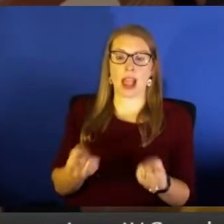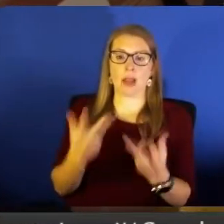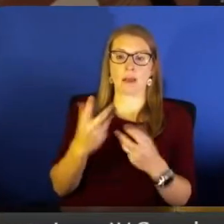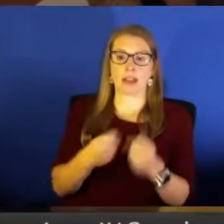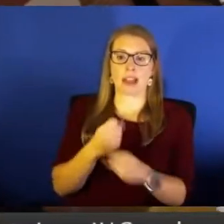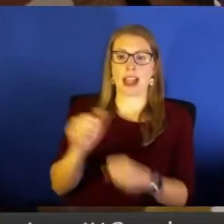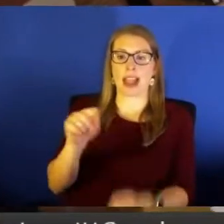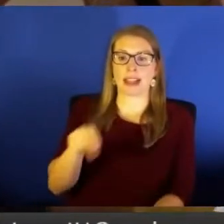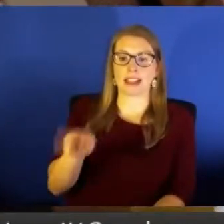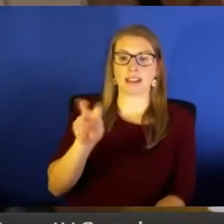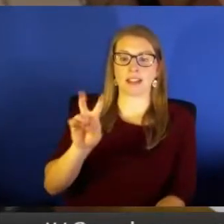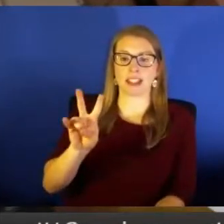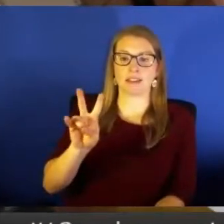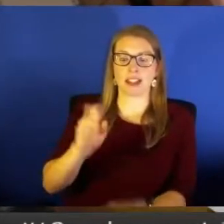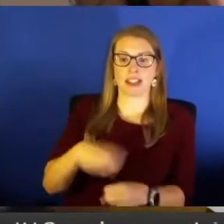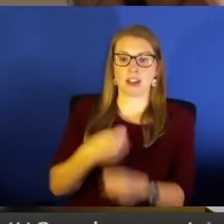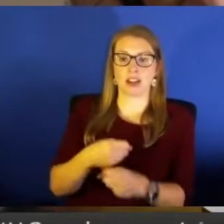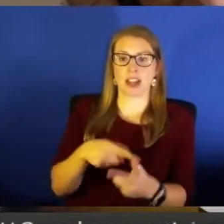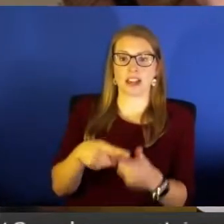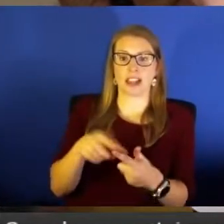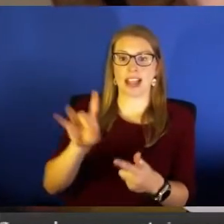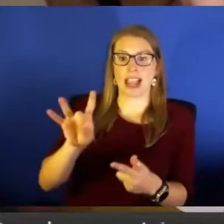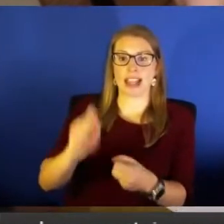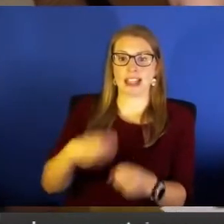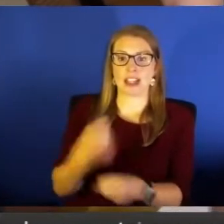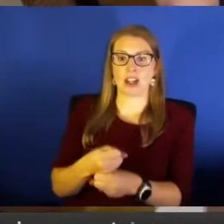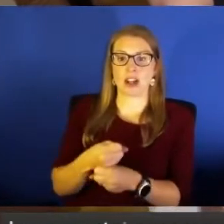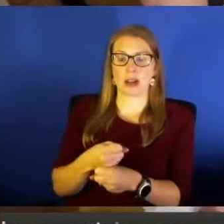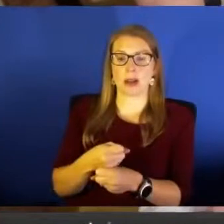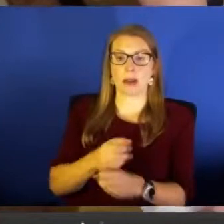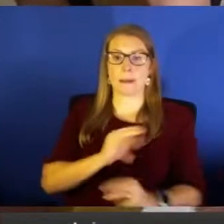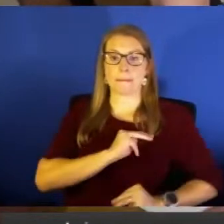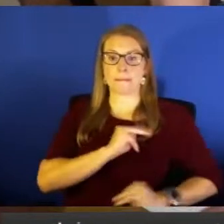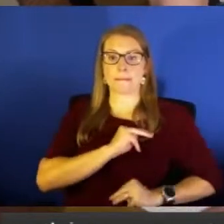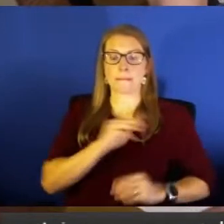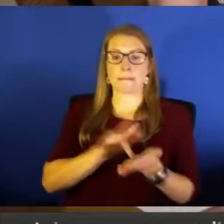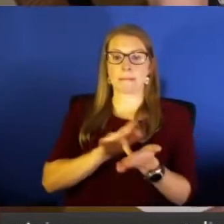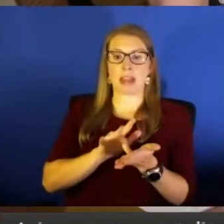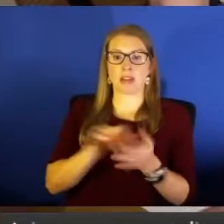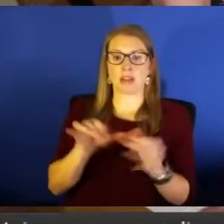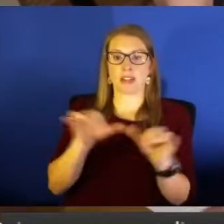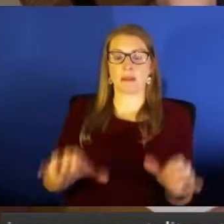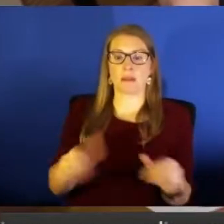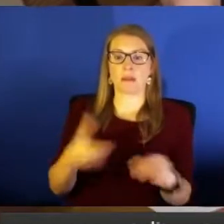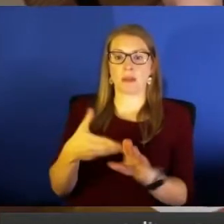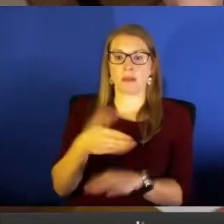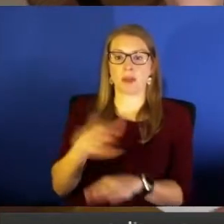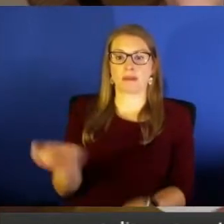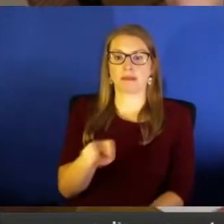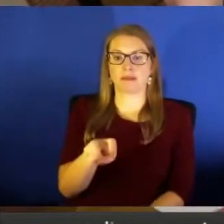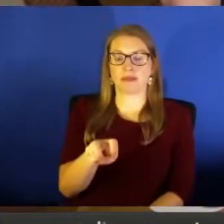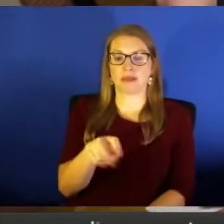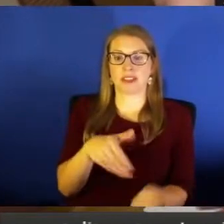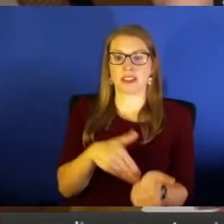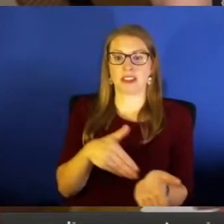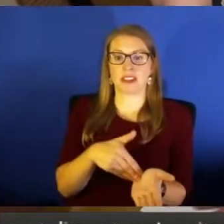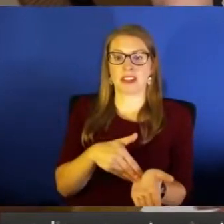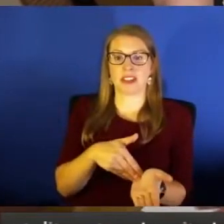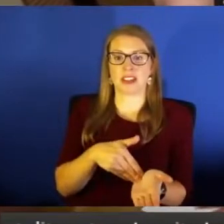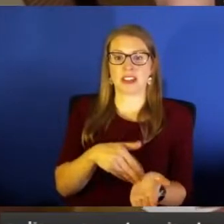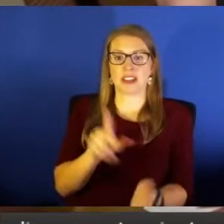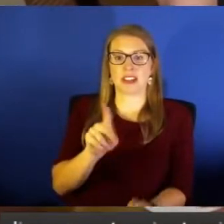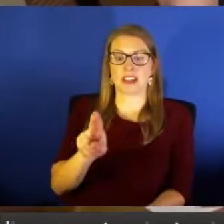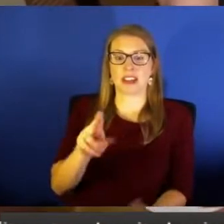7 years, and then I spent another 8 years in the military medical system before transitioning to being a physician at the KU Health